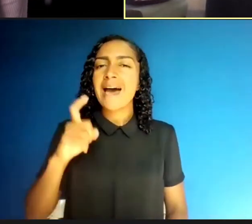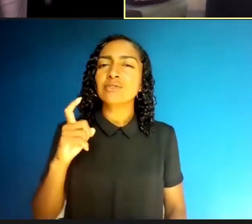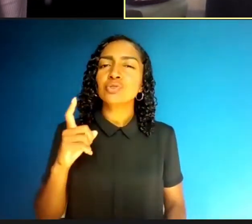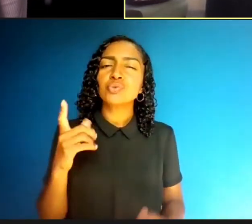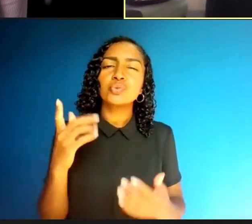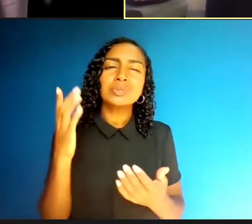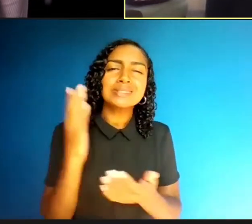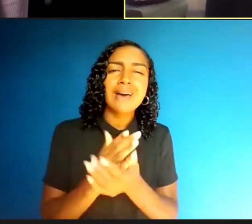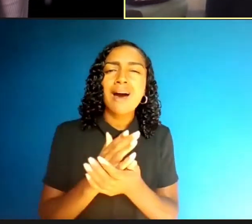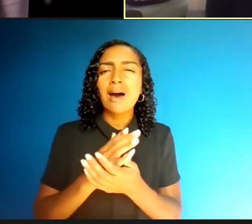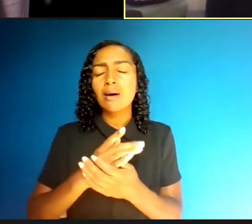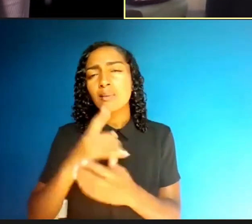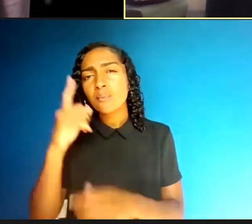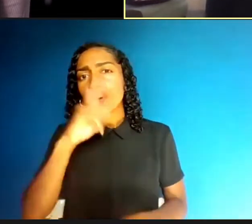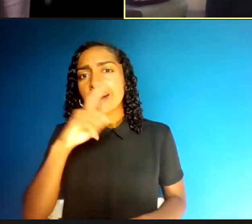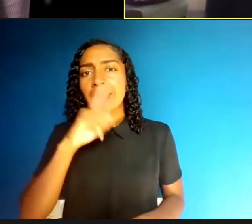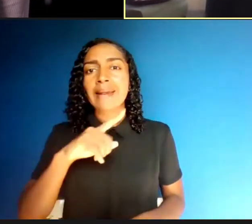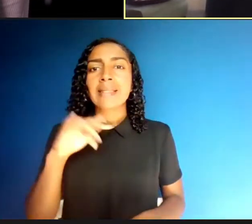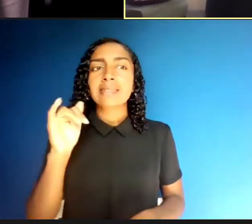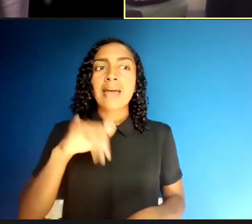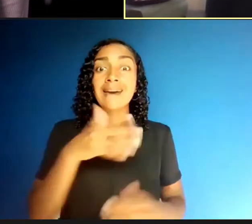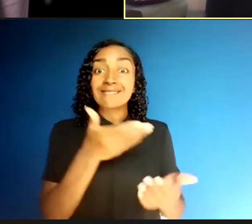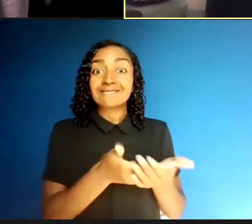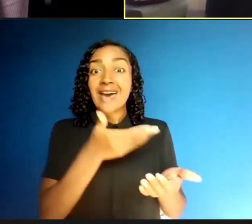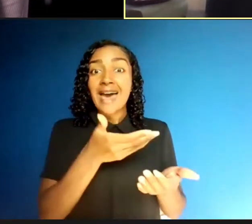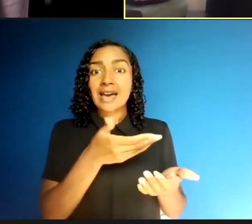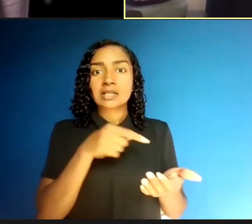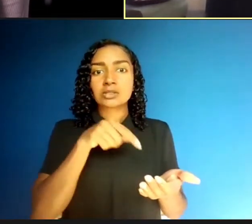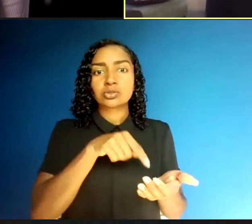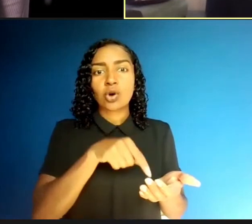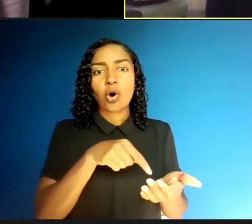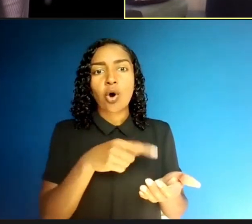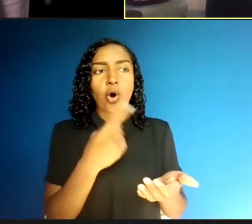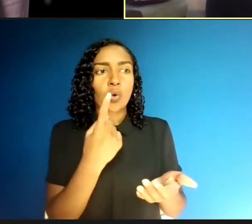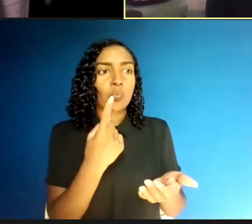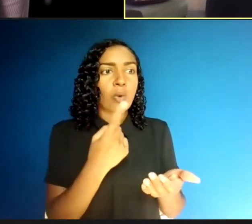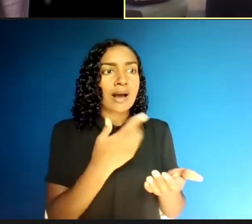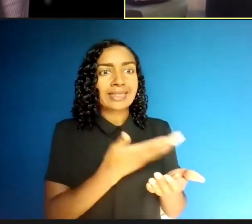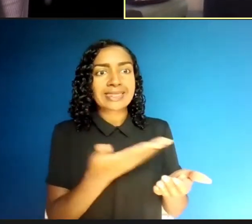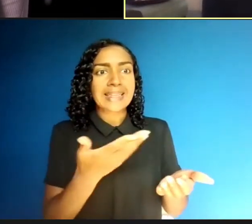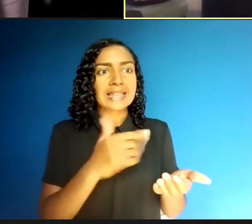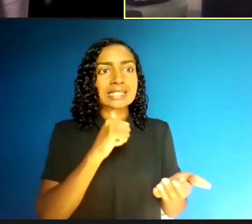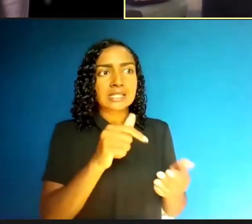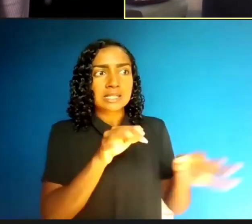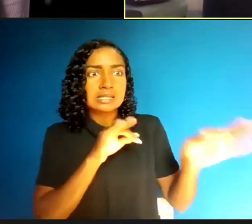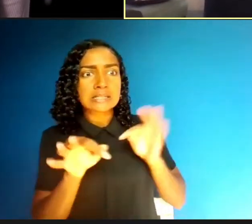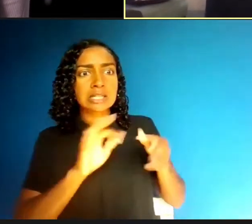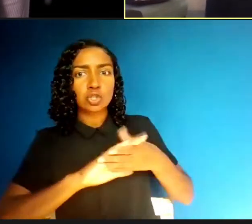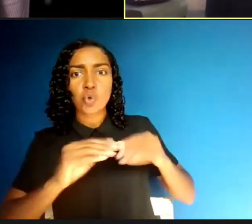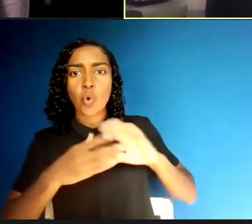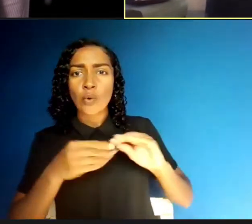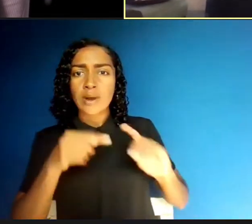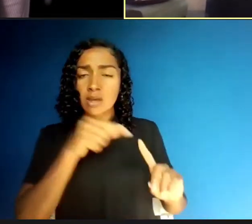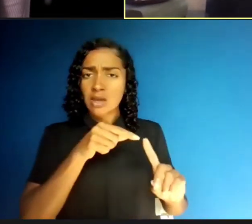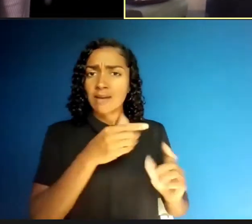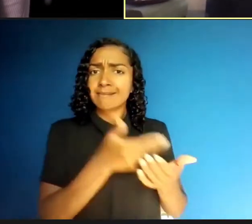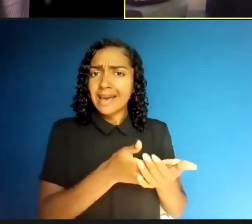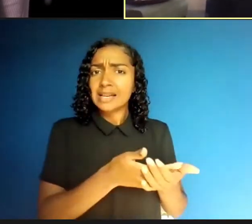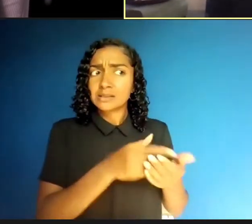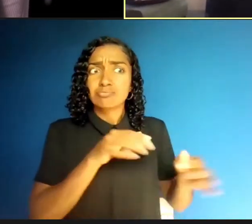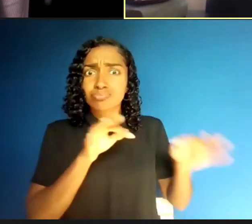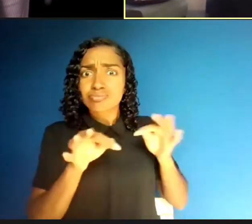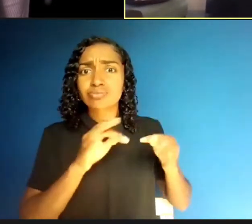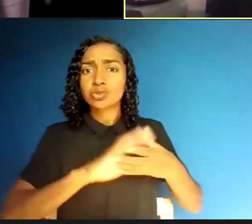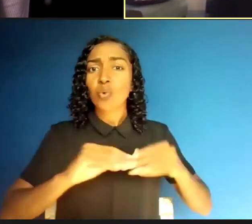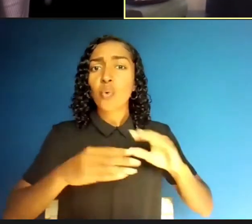facts are immutable things that don't tell a story. I think facts tell a story. And if you're not honest about the story they're telling and not honest about